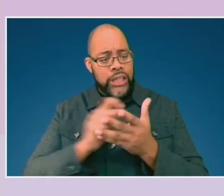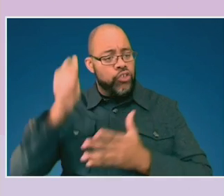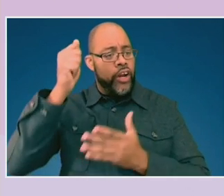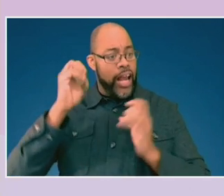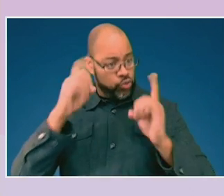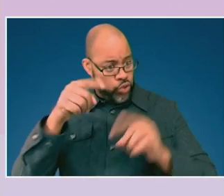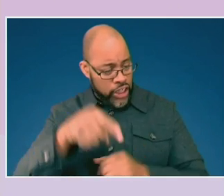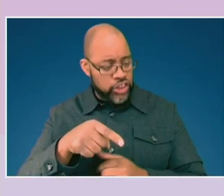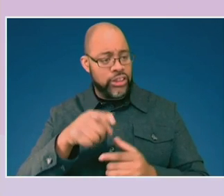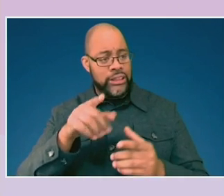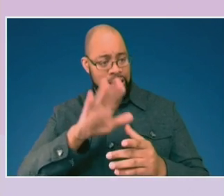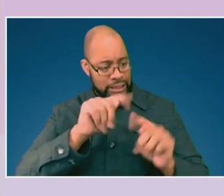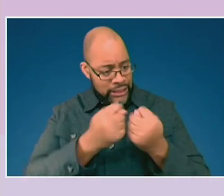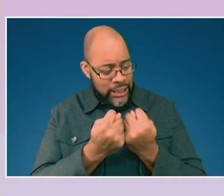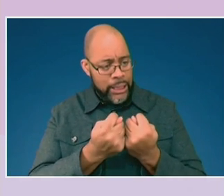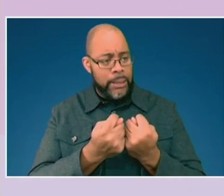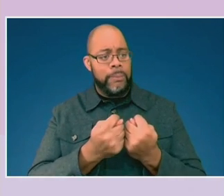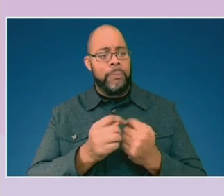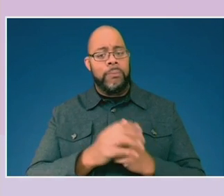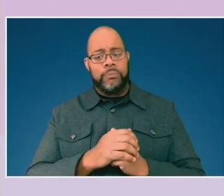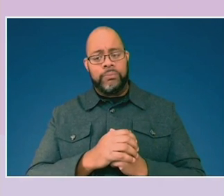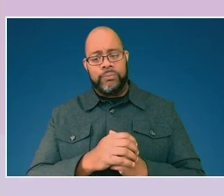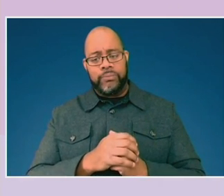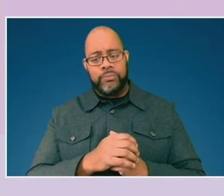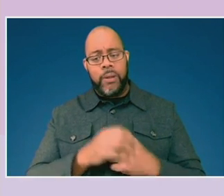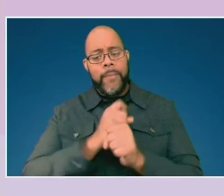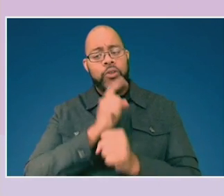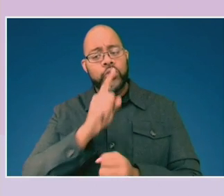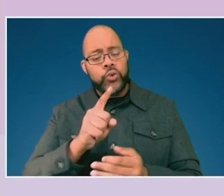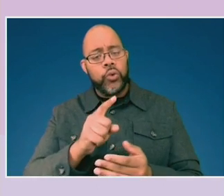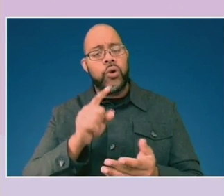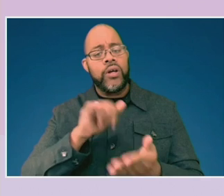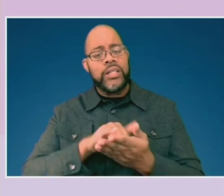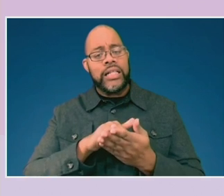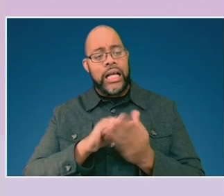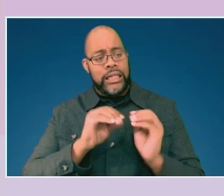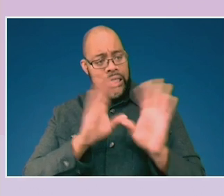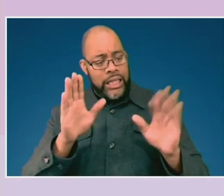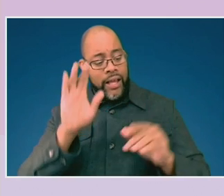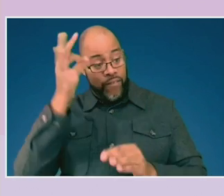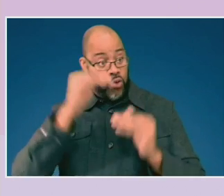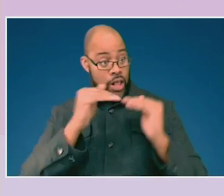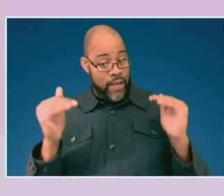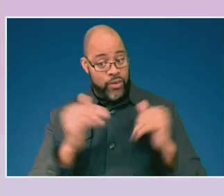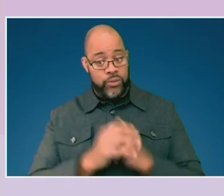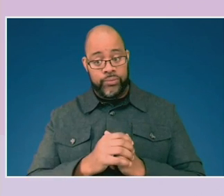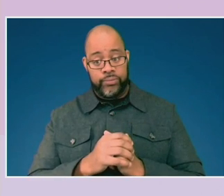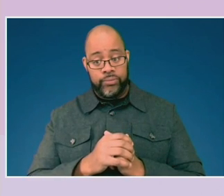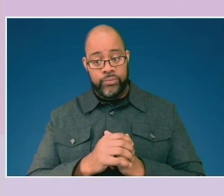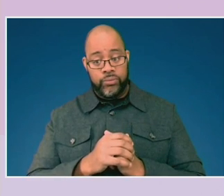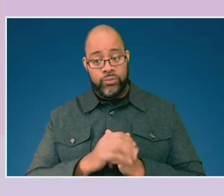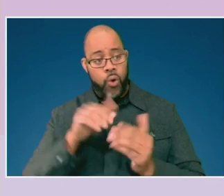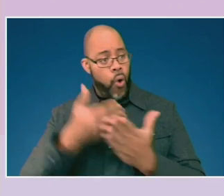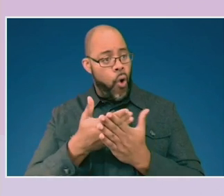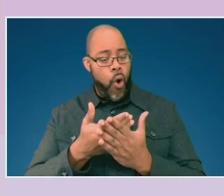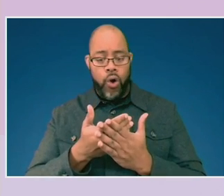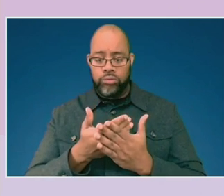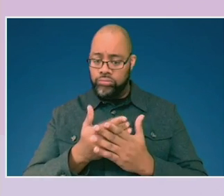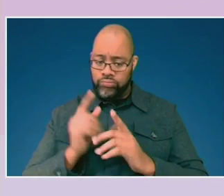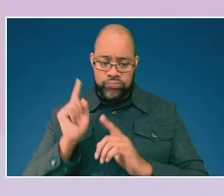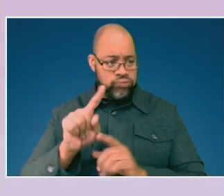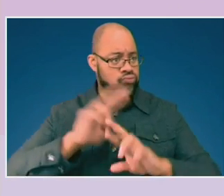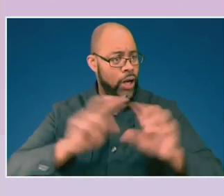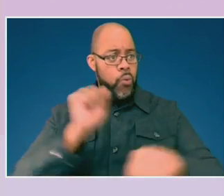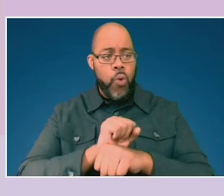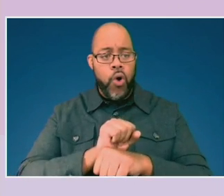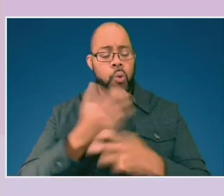the Department of Education to make sure that it's clear at the federal level, we're all hands on deck. We want to work